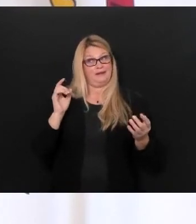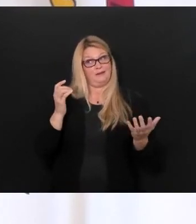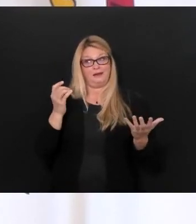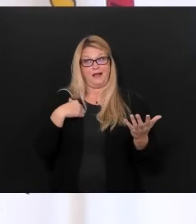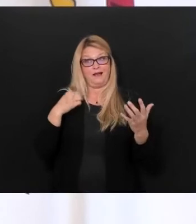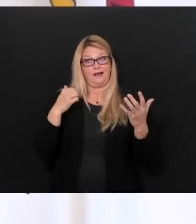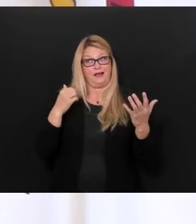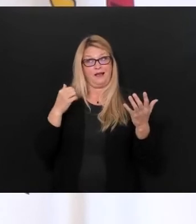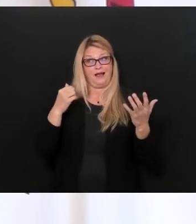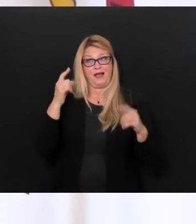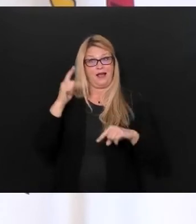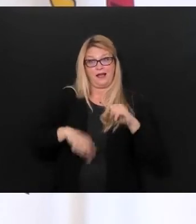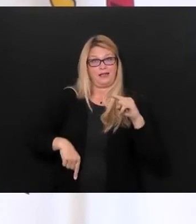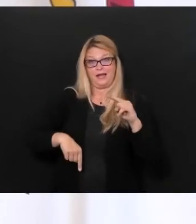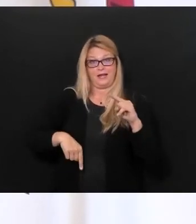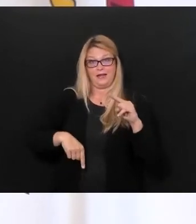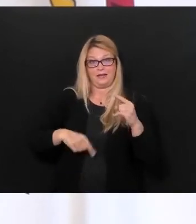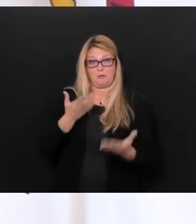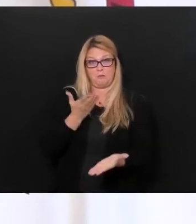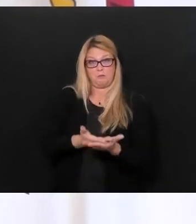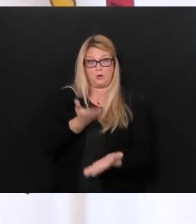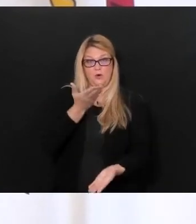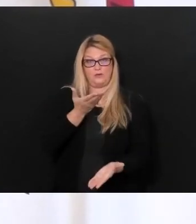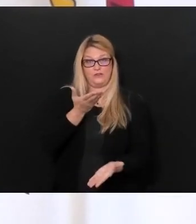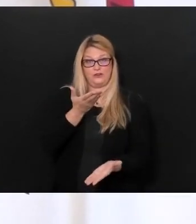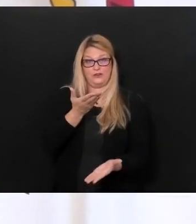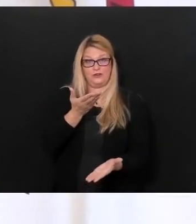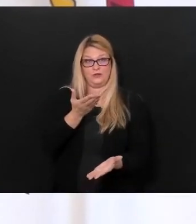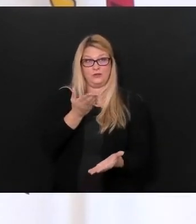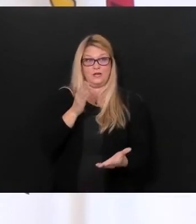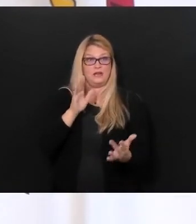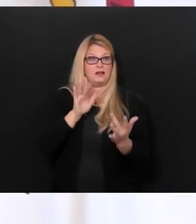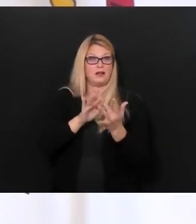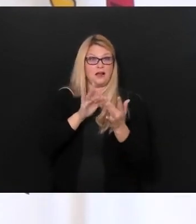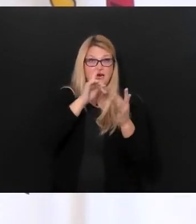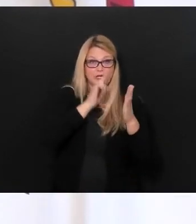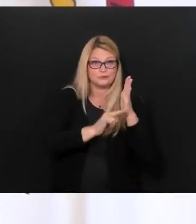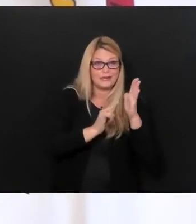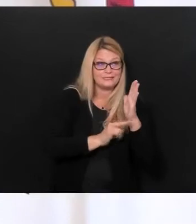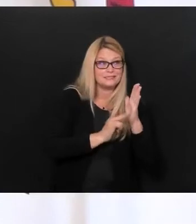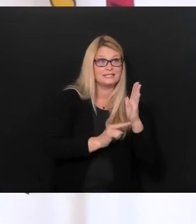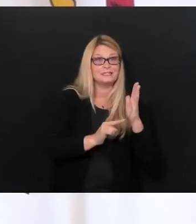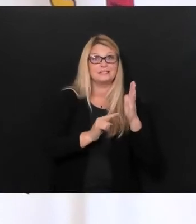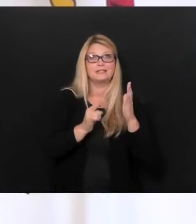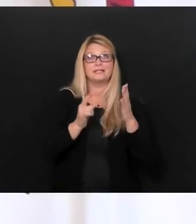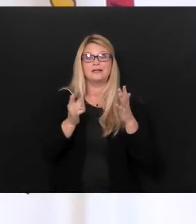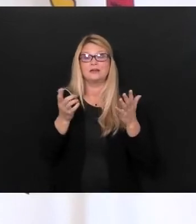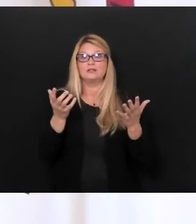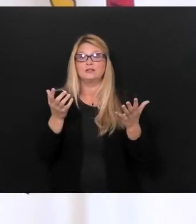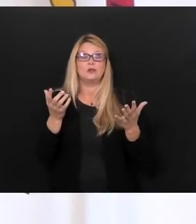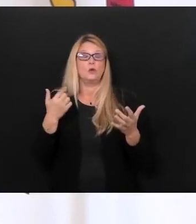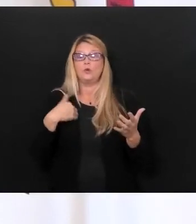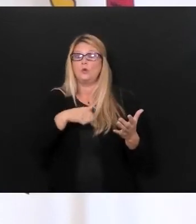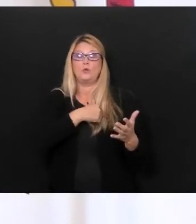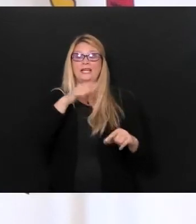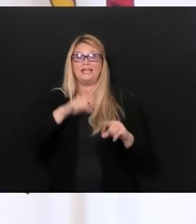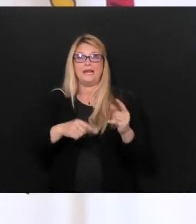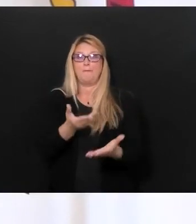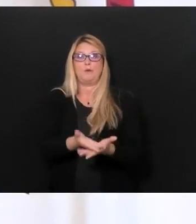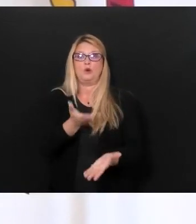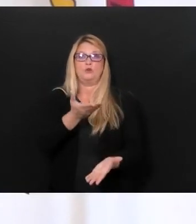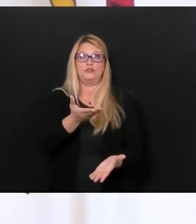we cannot show where tracing or whatever it may be, the sourcing, we can't